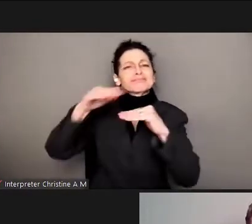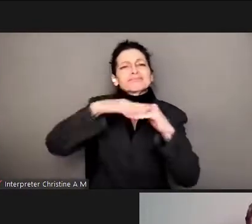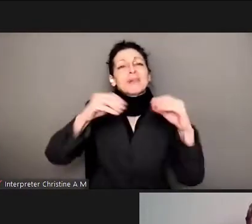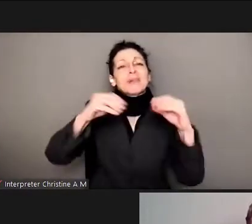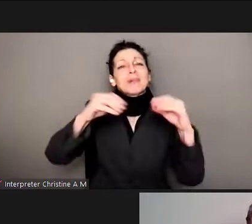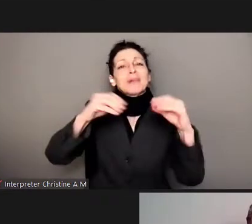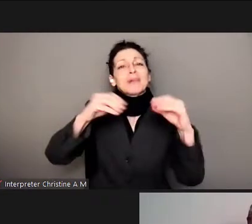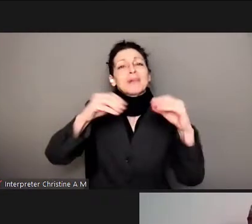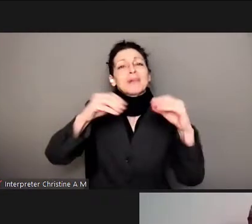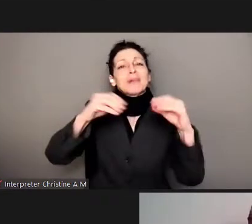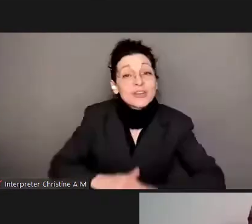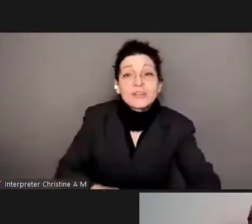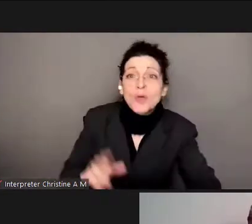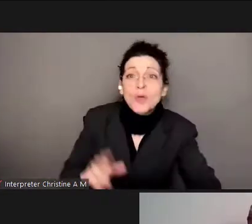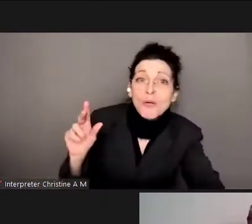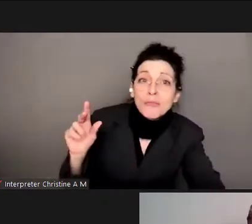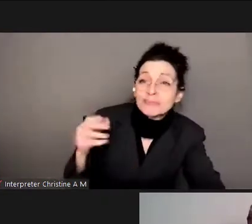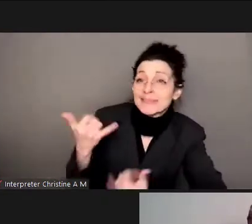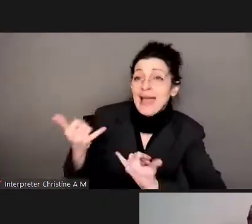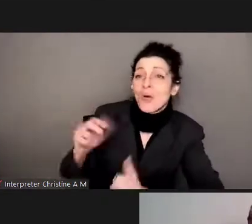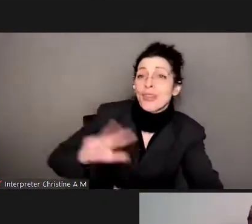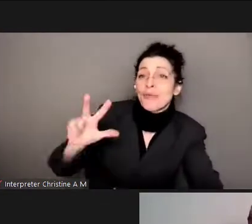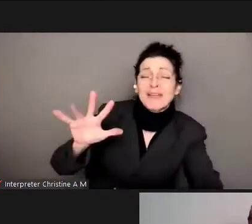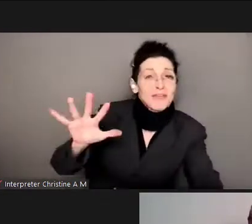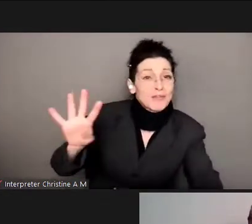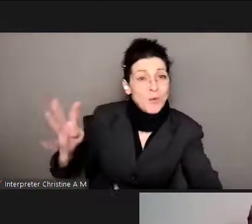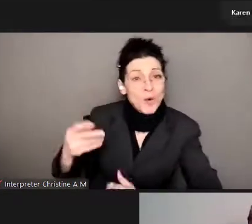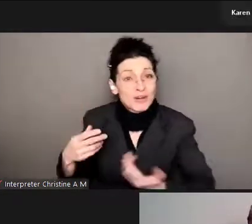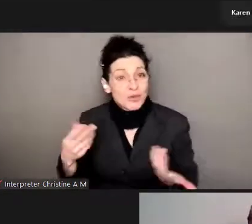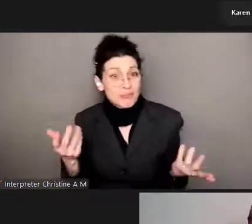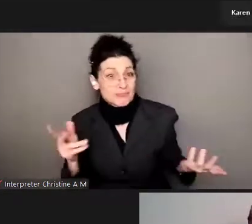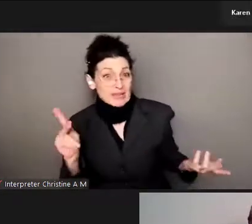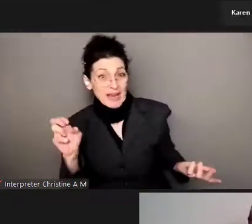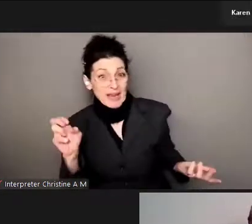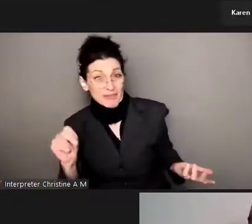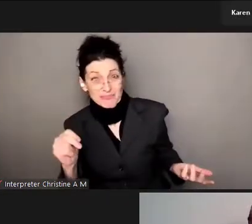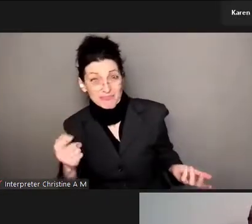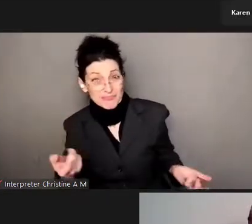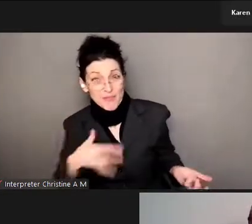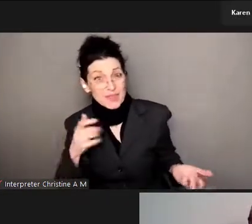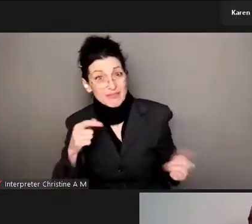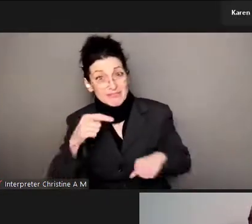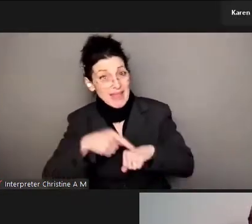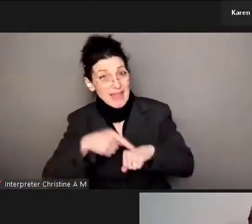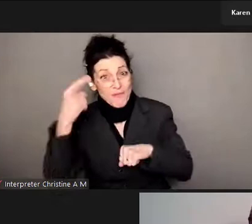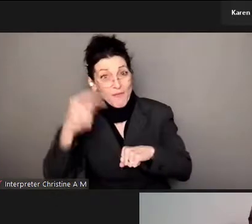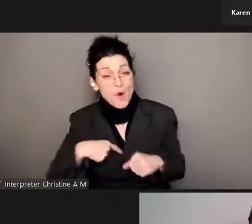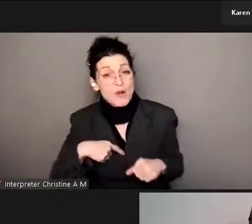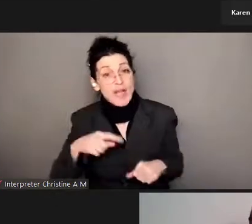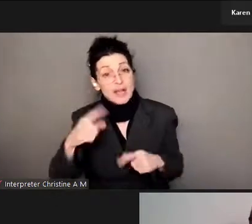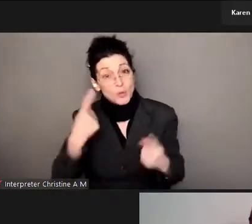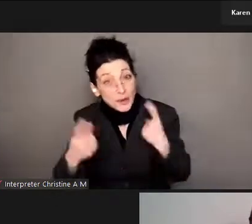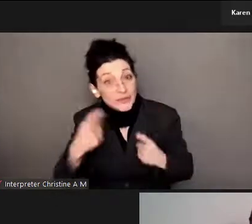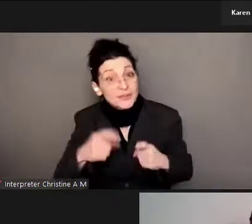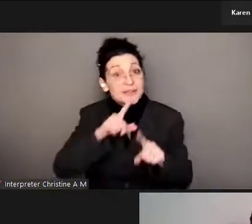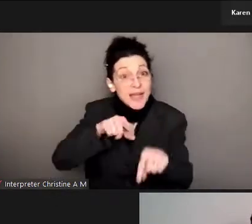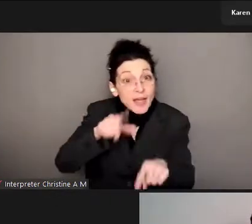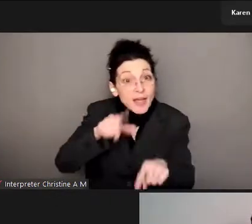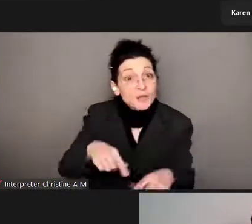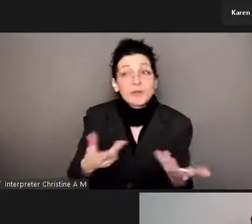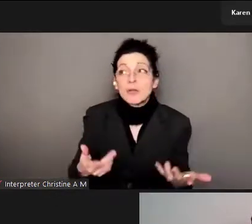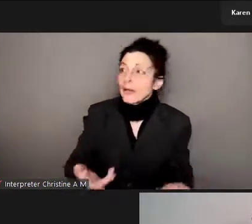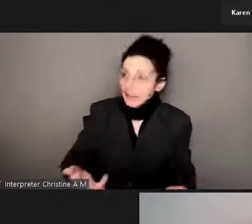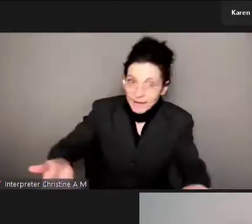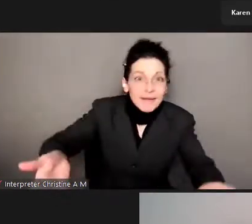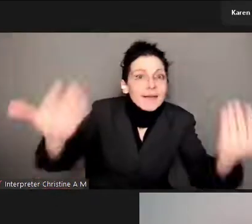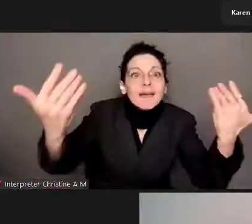open some time here for Q&A? Yes. If folks have questions for Margaret, now's a great time to ask them. If you ask